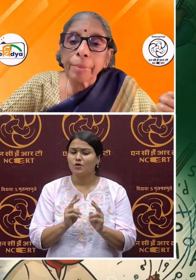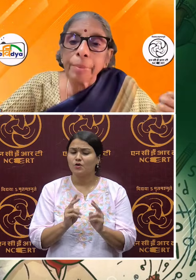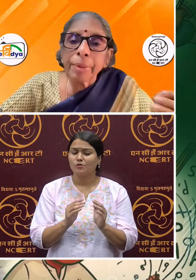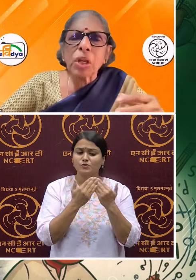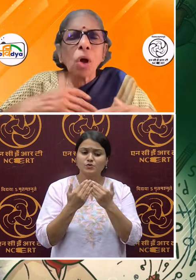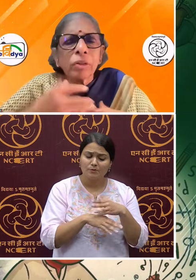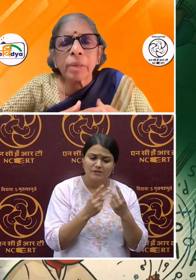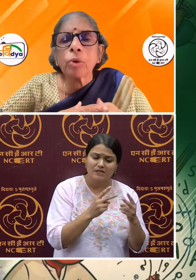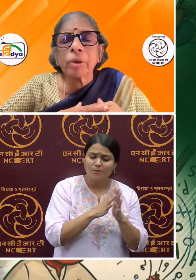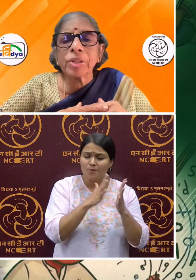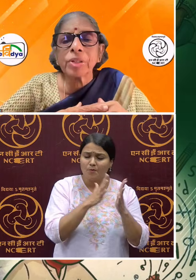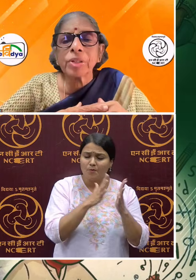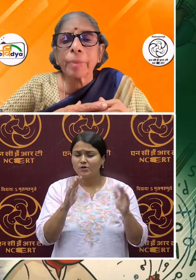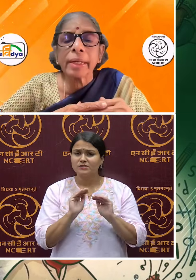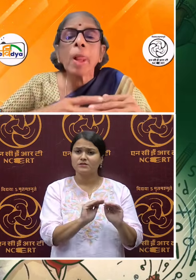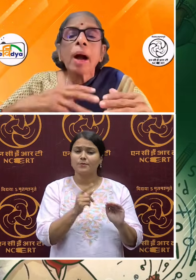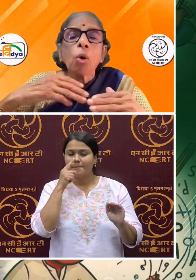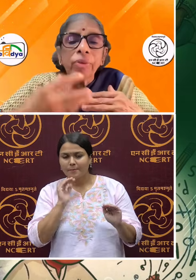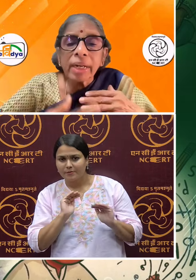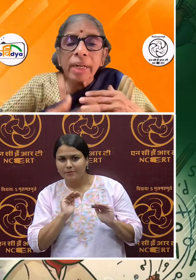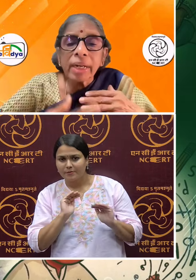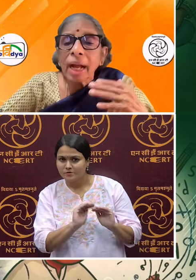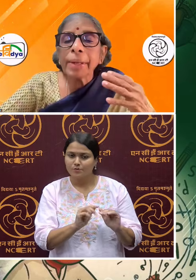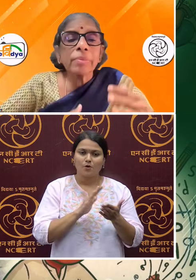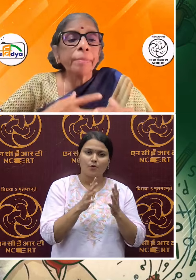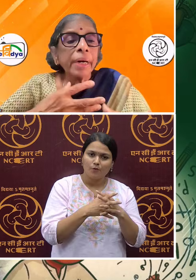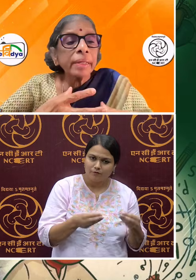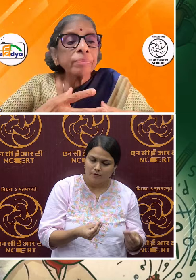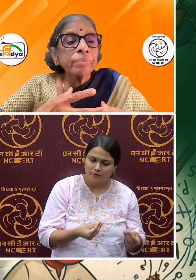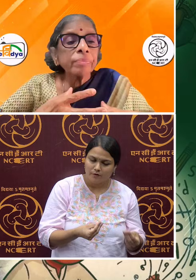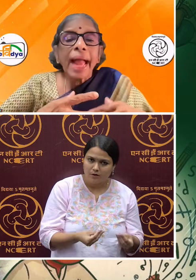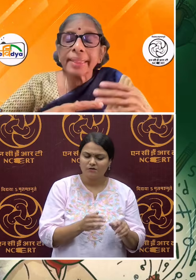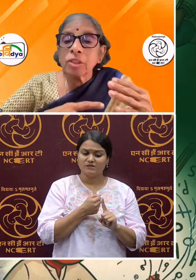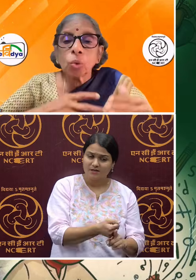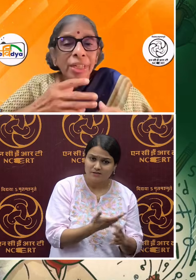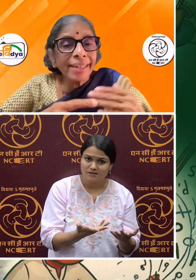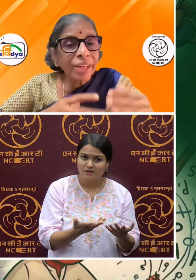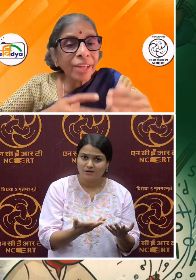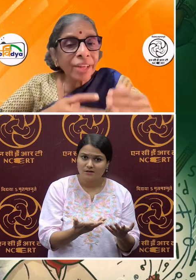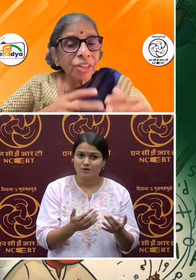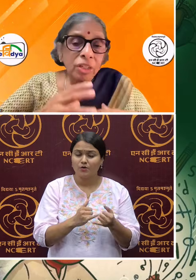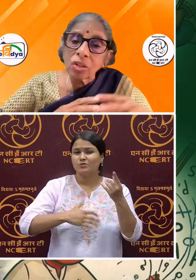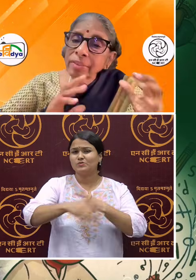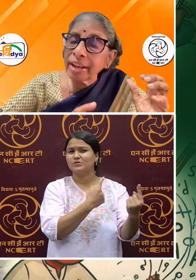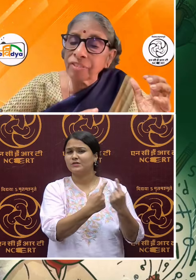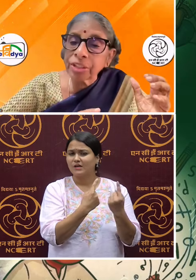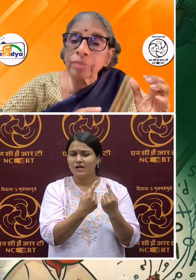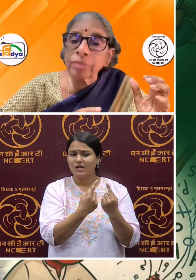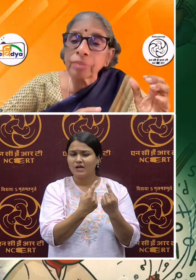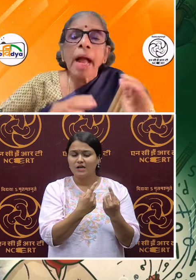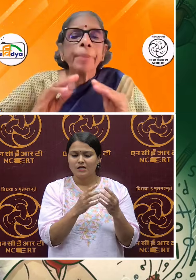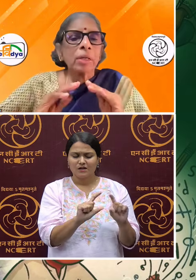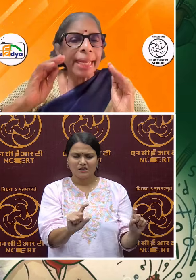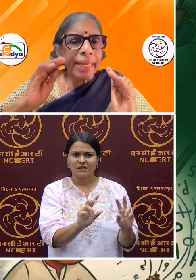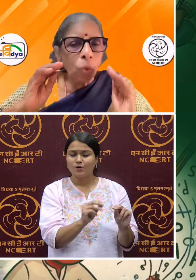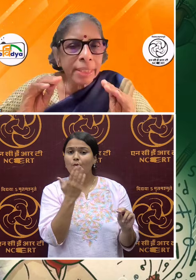in academic with a lot of support from his mother. Homework becomes a burden, and then social interaction is not very